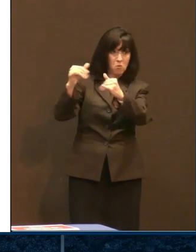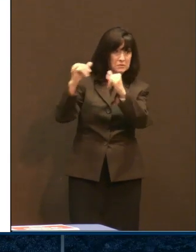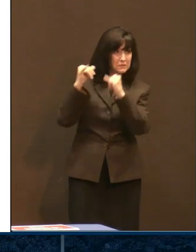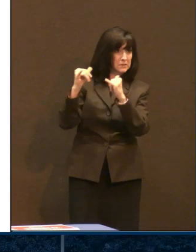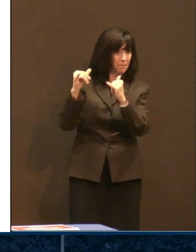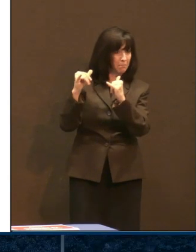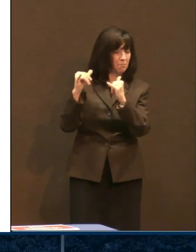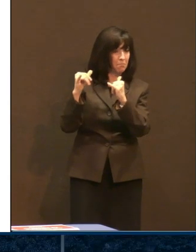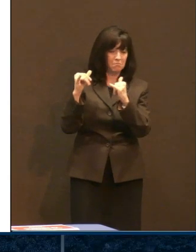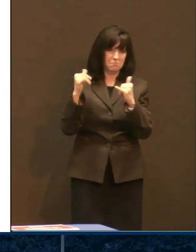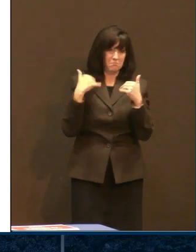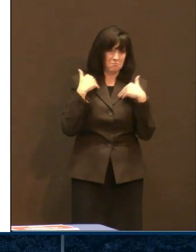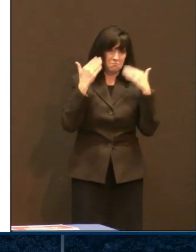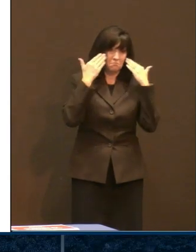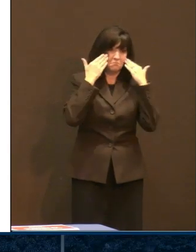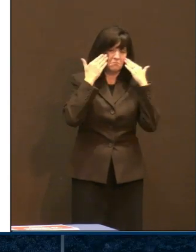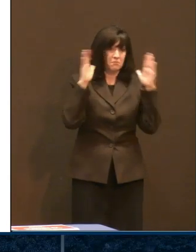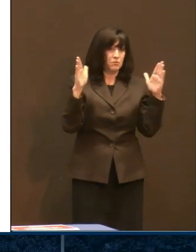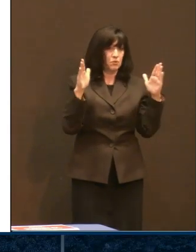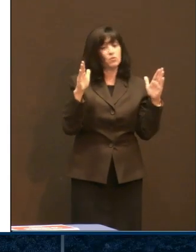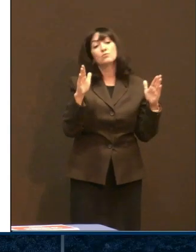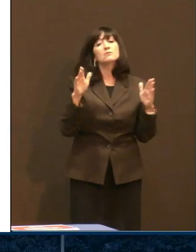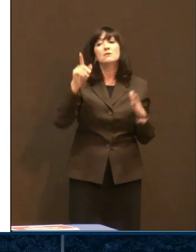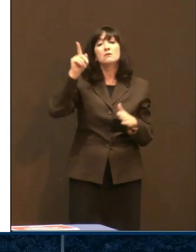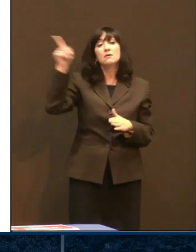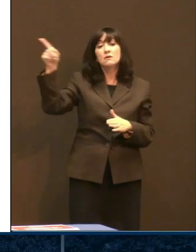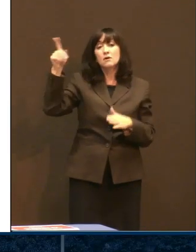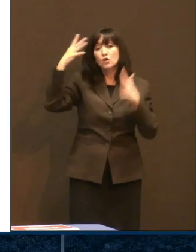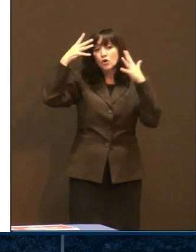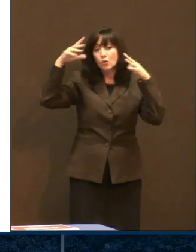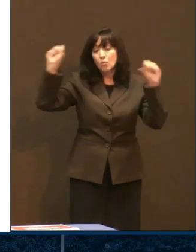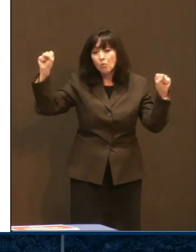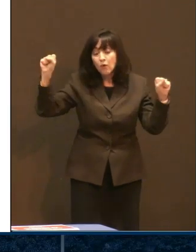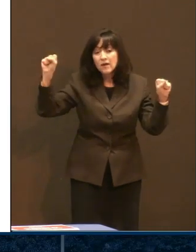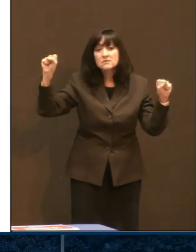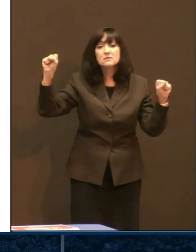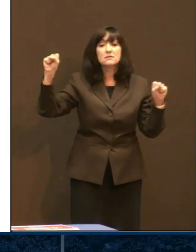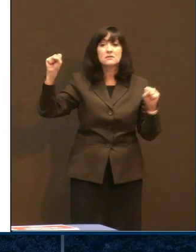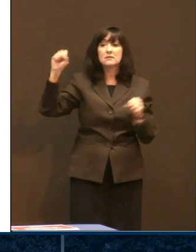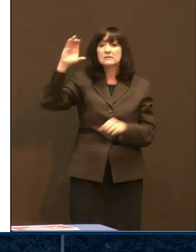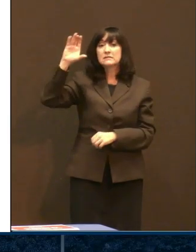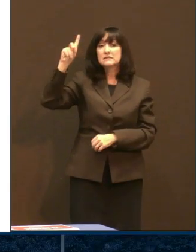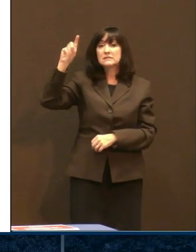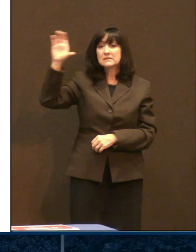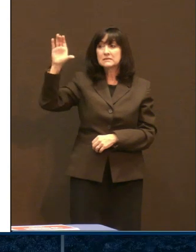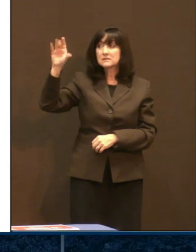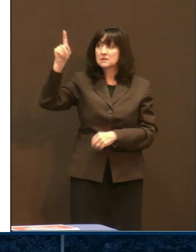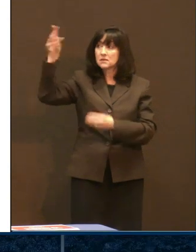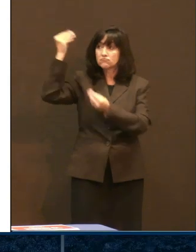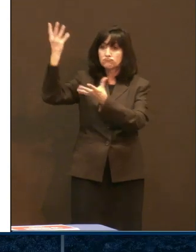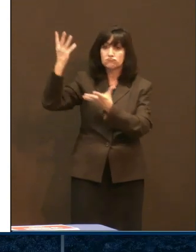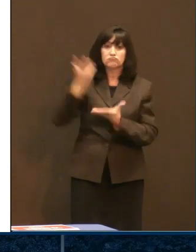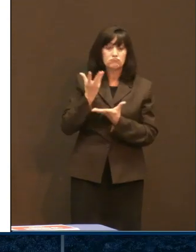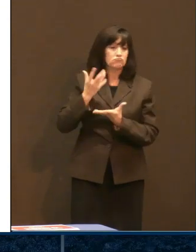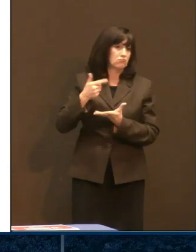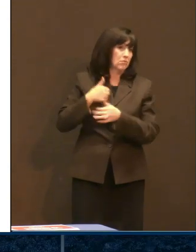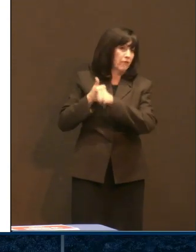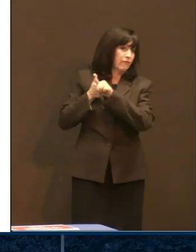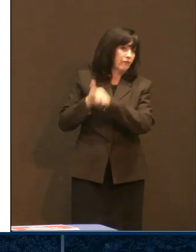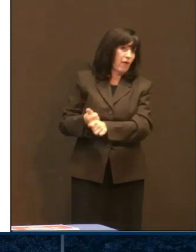that the White House, President of the United States, and the CDC have laid out there to guide